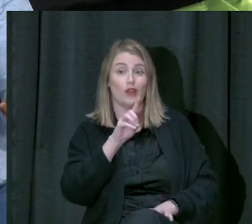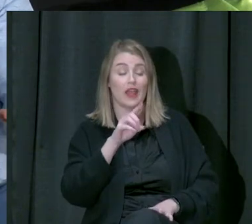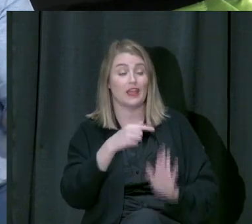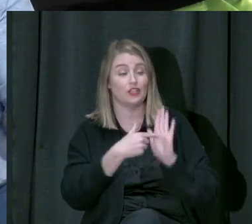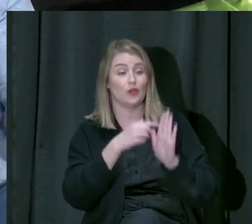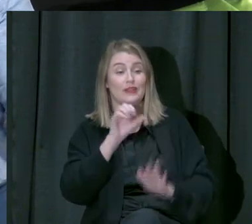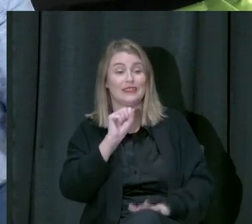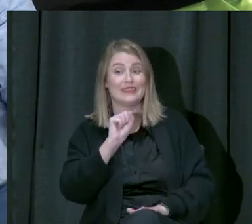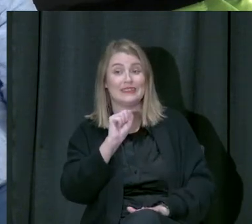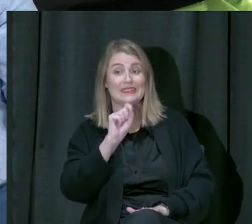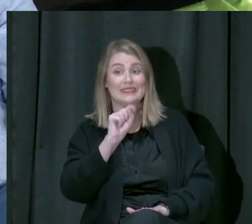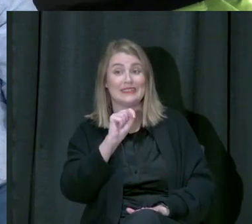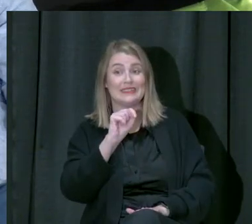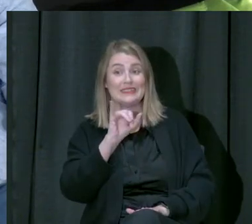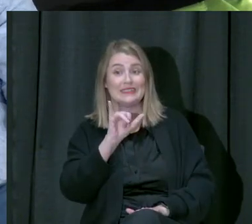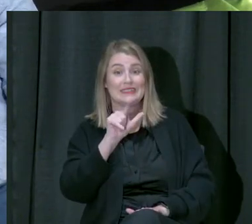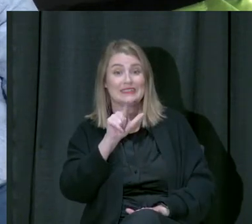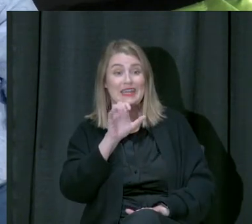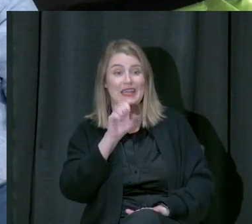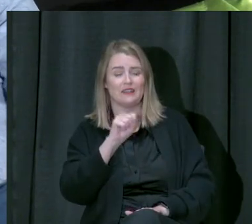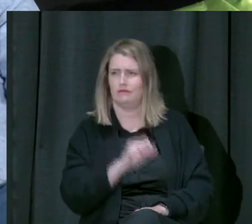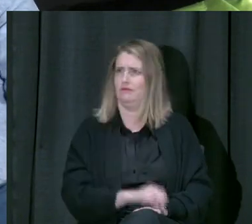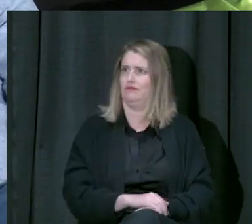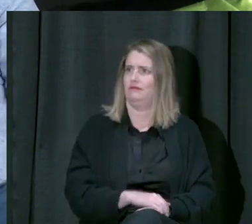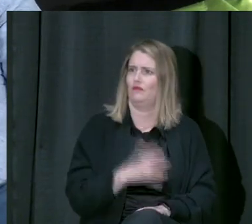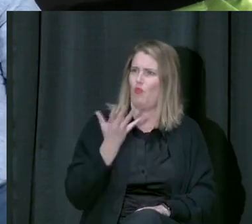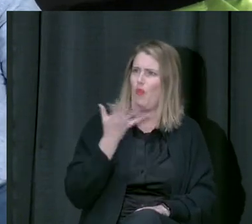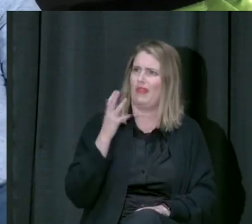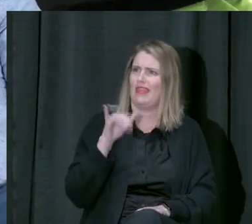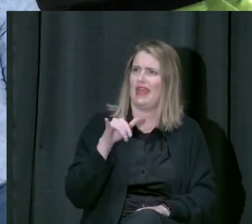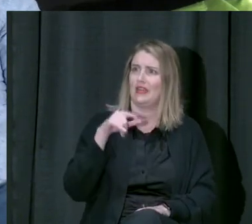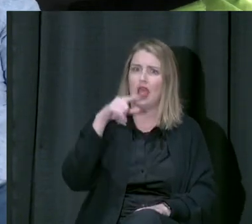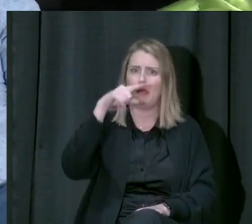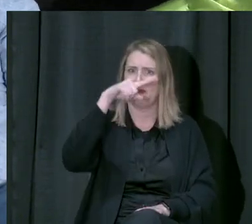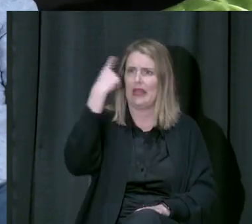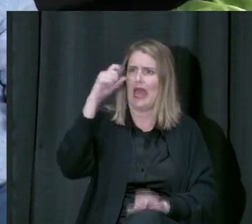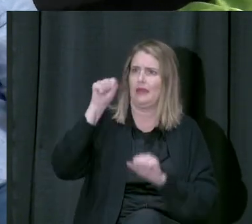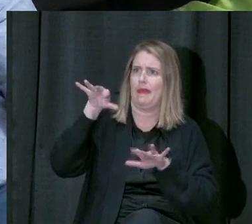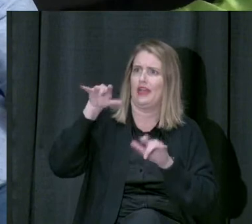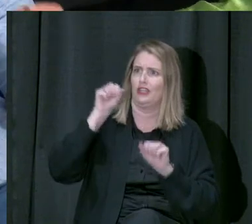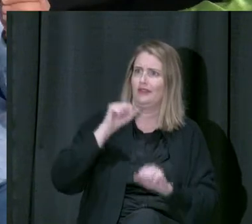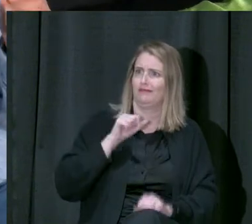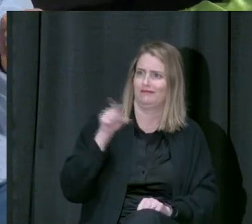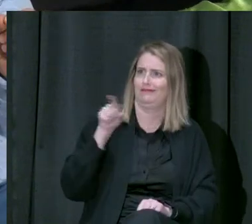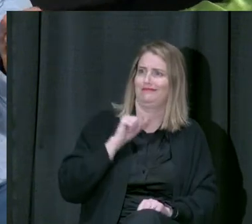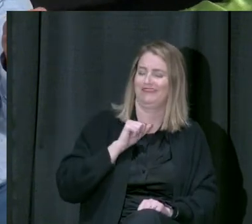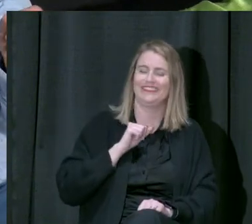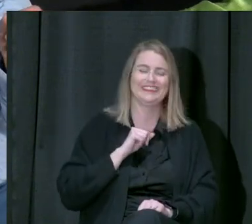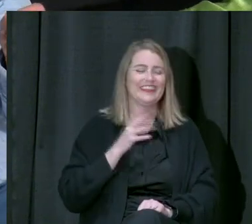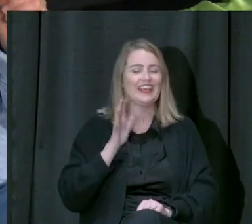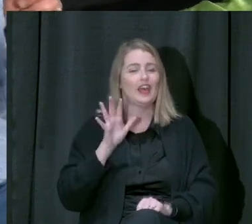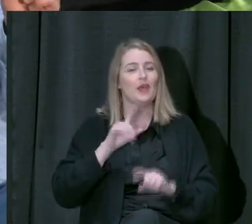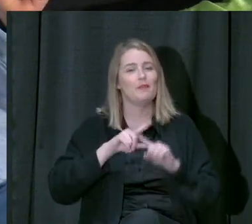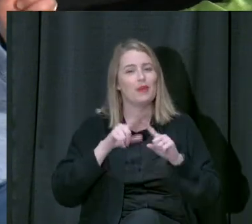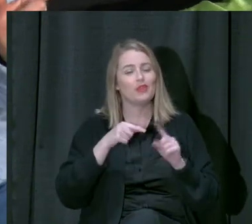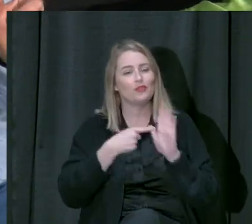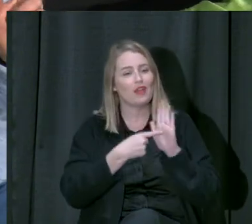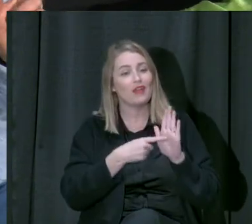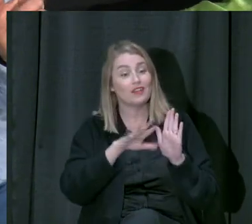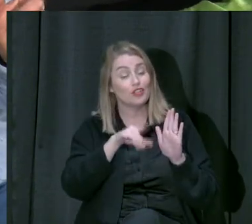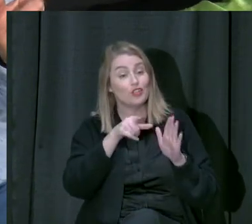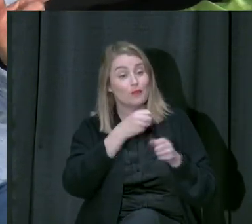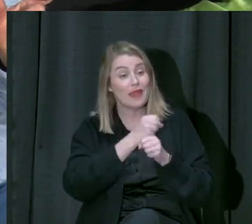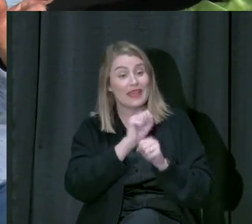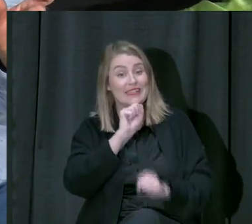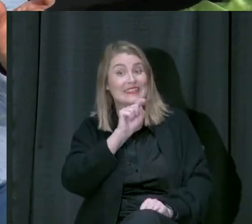styles. And they're like, what is this black magic that you're showing me, right? But like when you show them, hey, if you create a